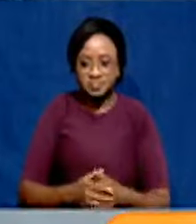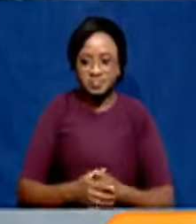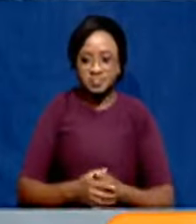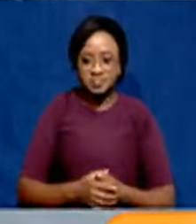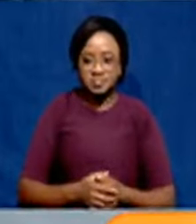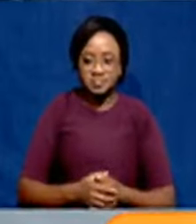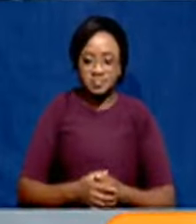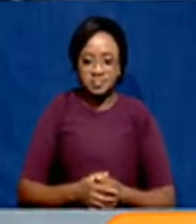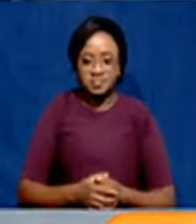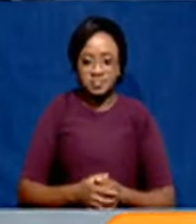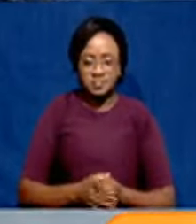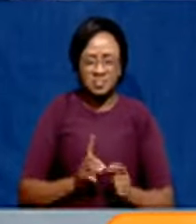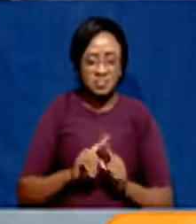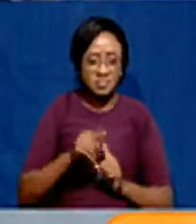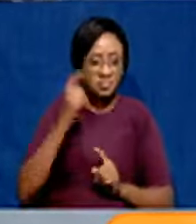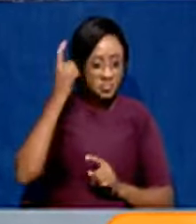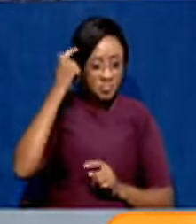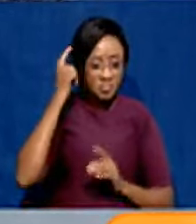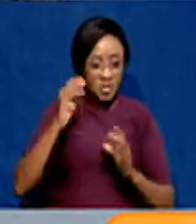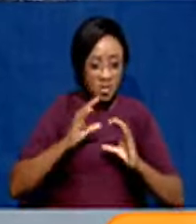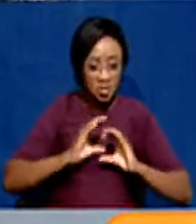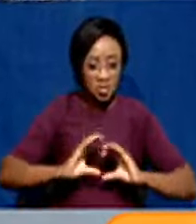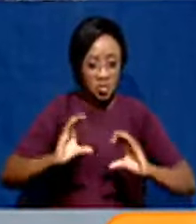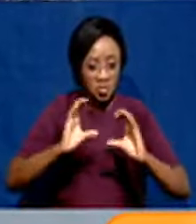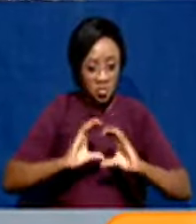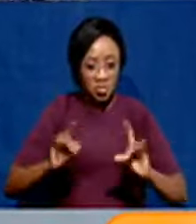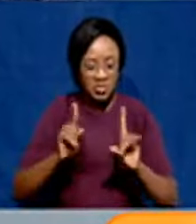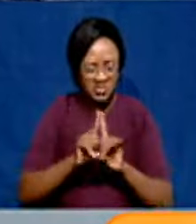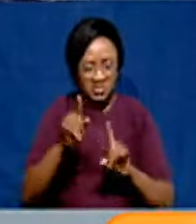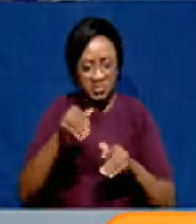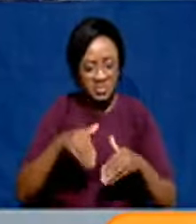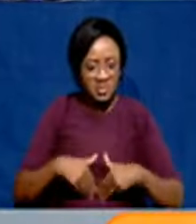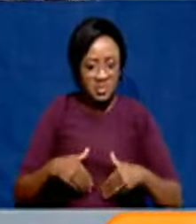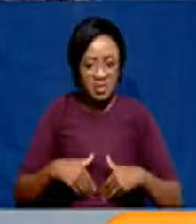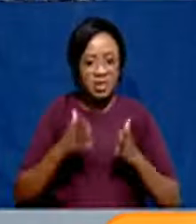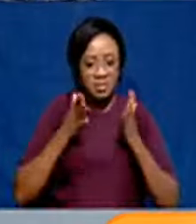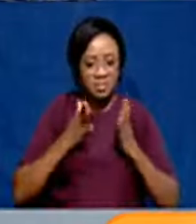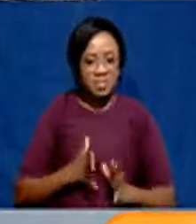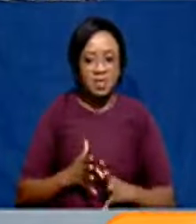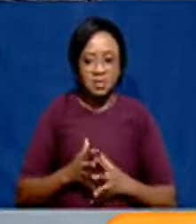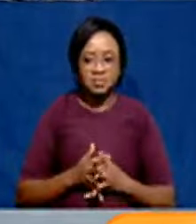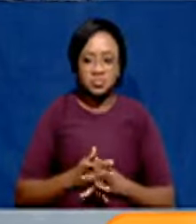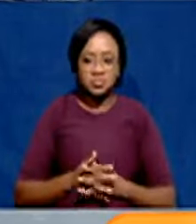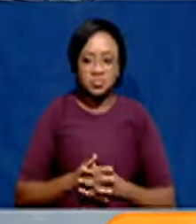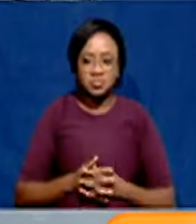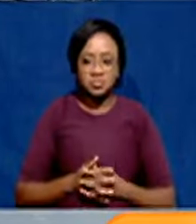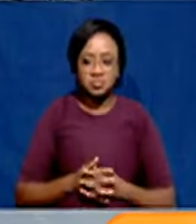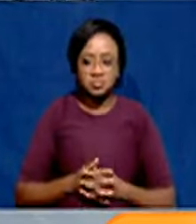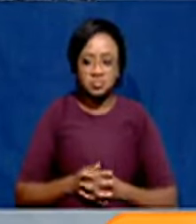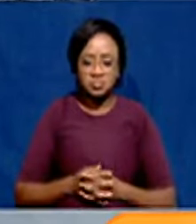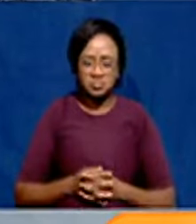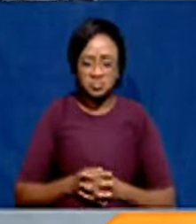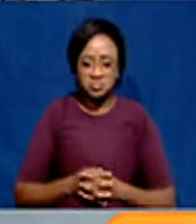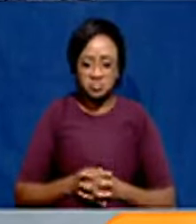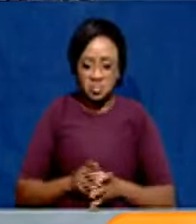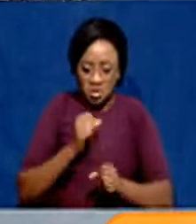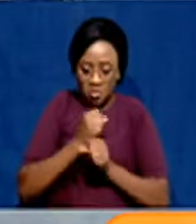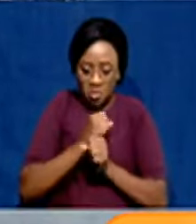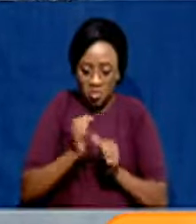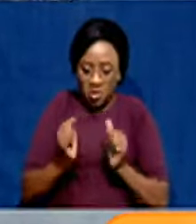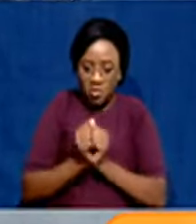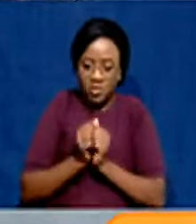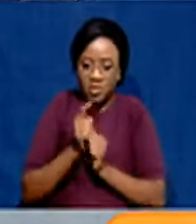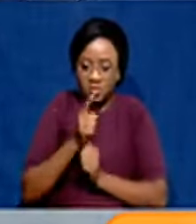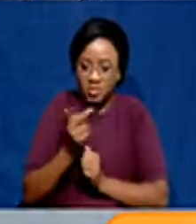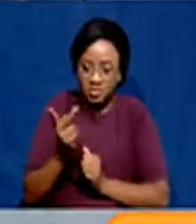to remember that his coach was also a young athlete, with whom that worked very closely together,